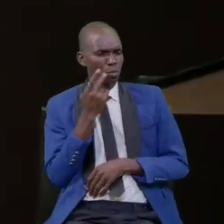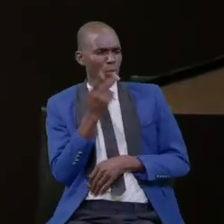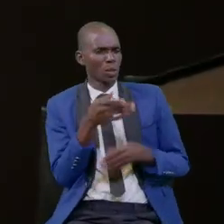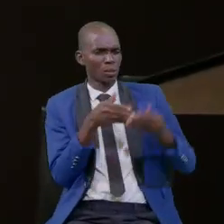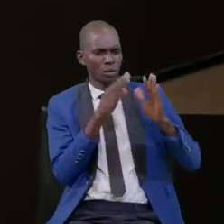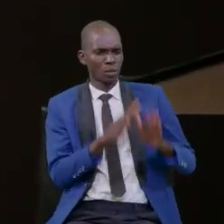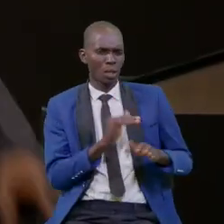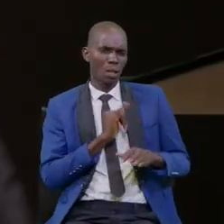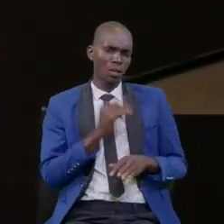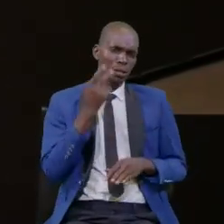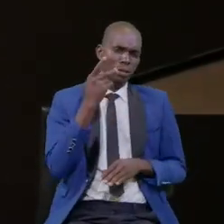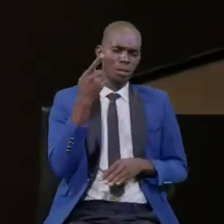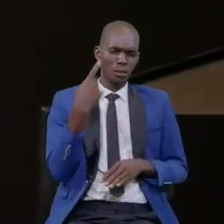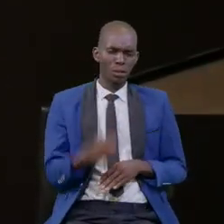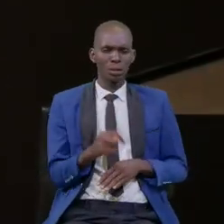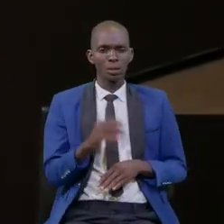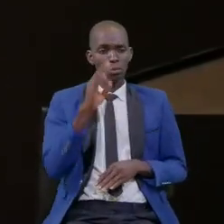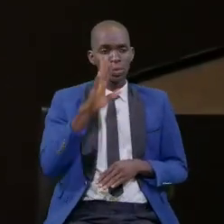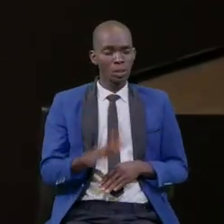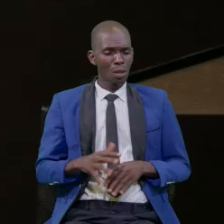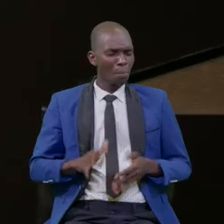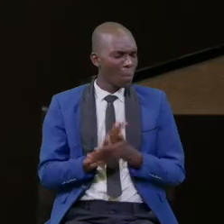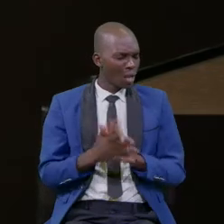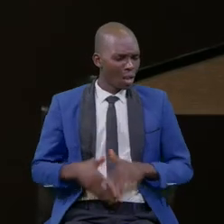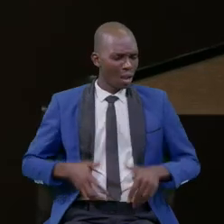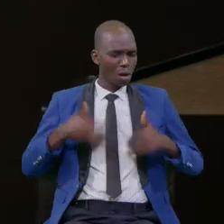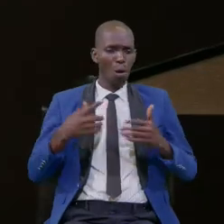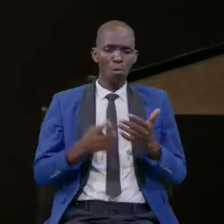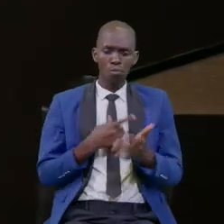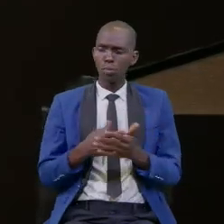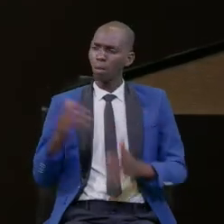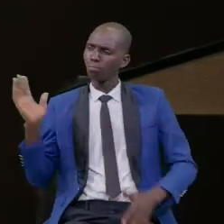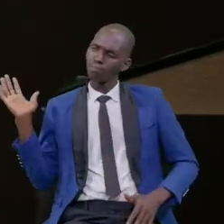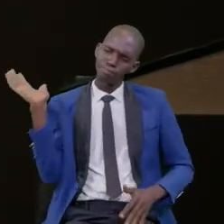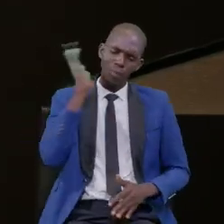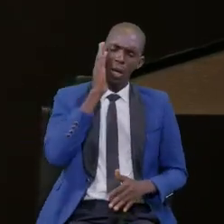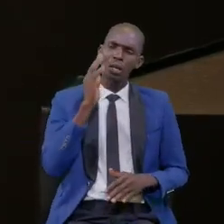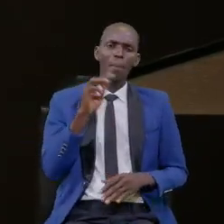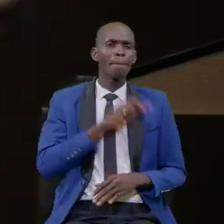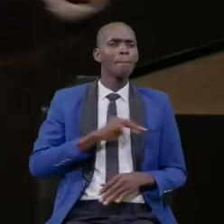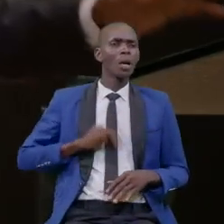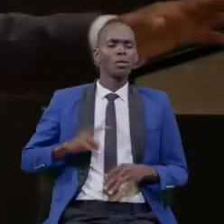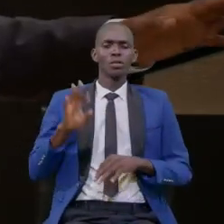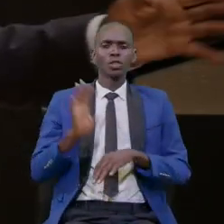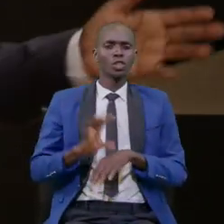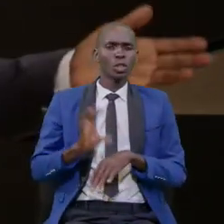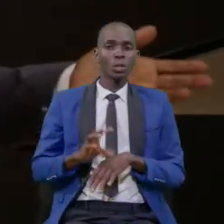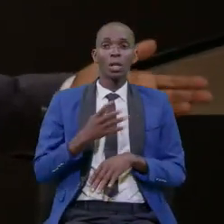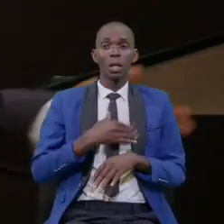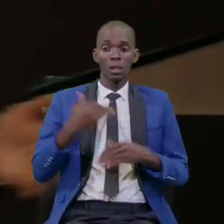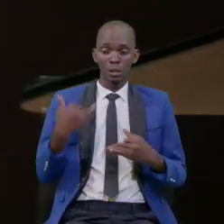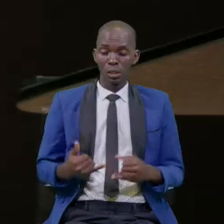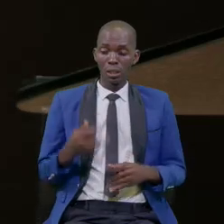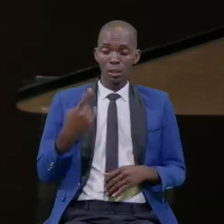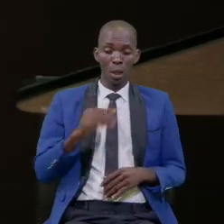preacher, he gets angry. He even slaps the members of the church. And that spirit transfers to the